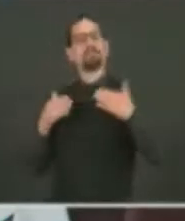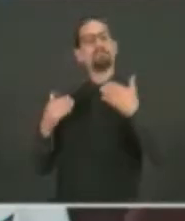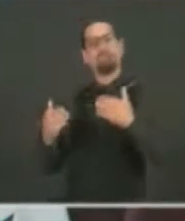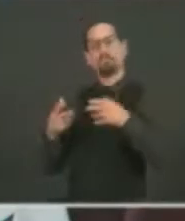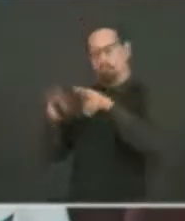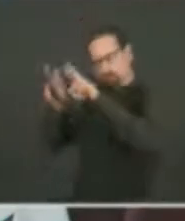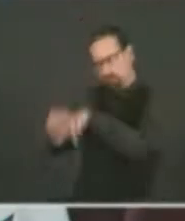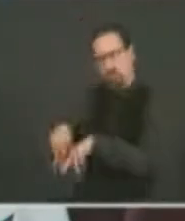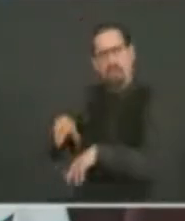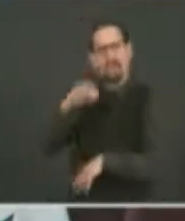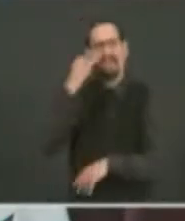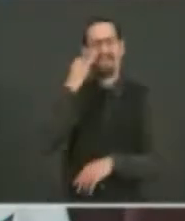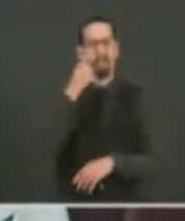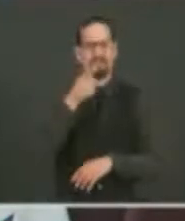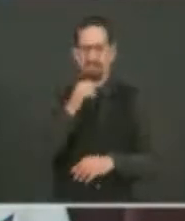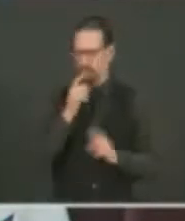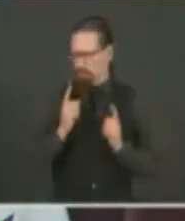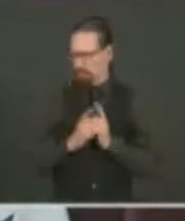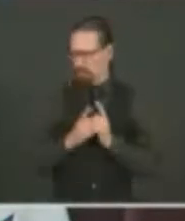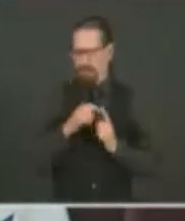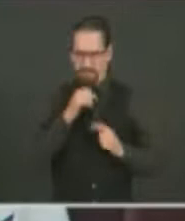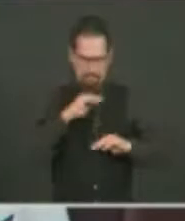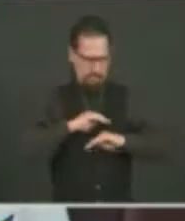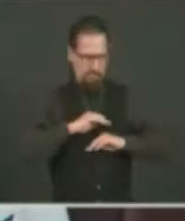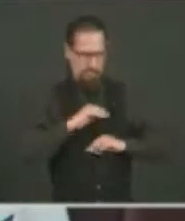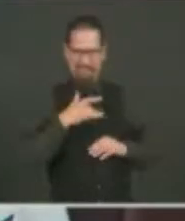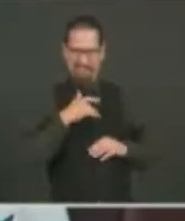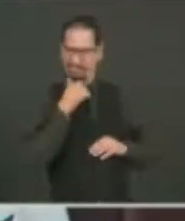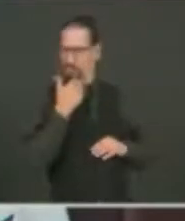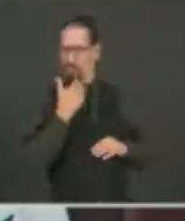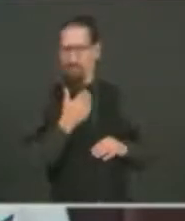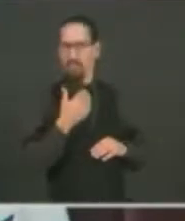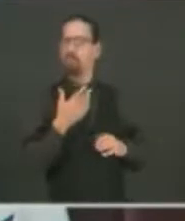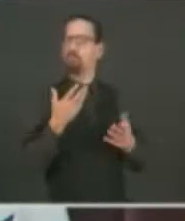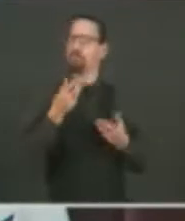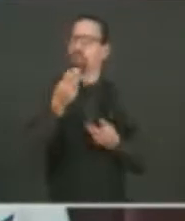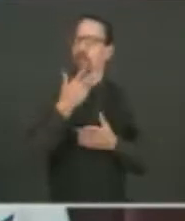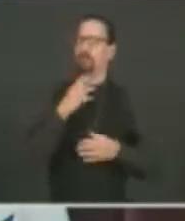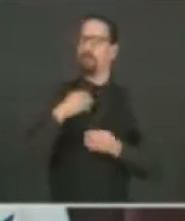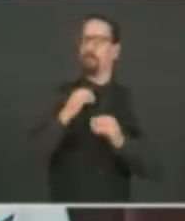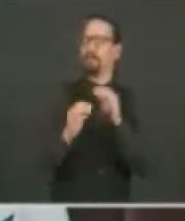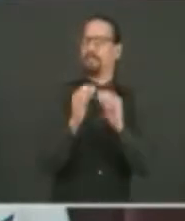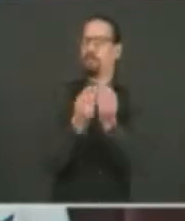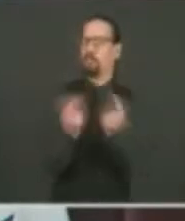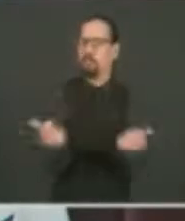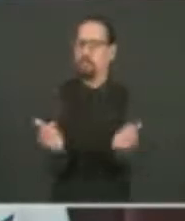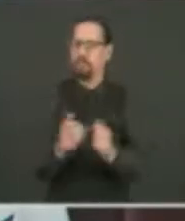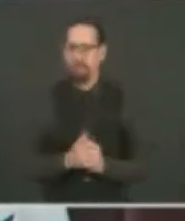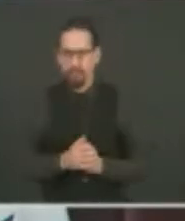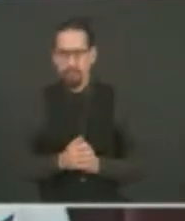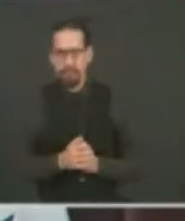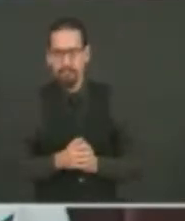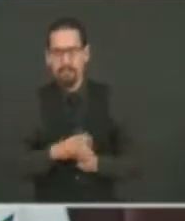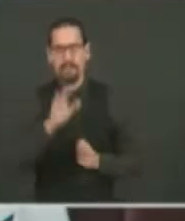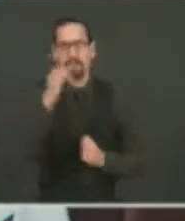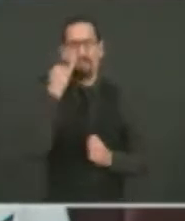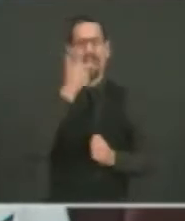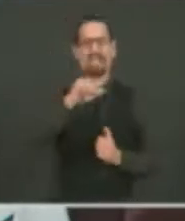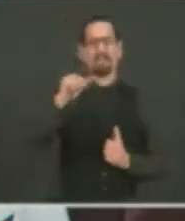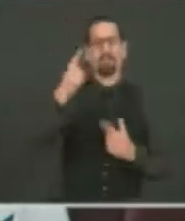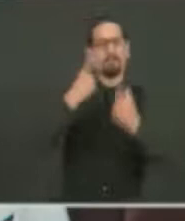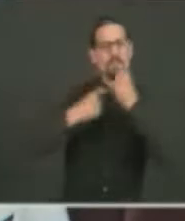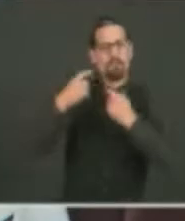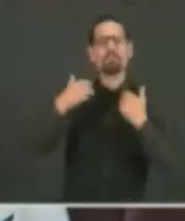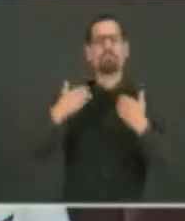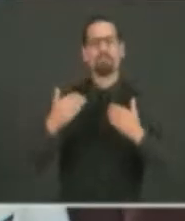I will also say, anyone has any questions, call the Education Operations Center. I spent last Friday